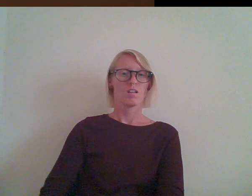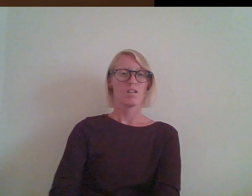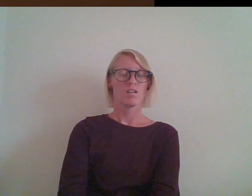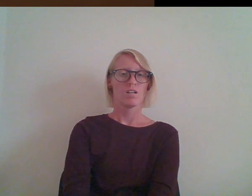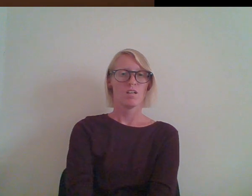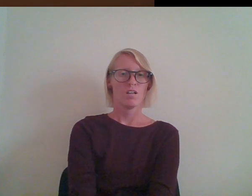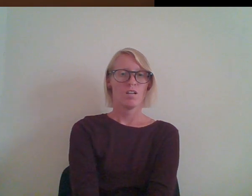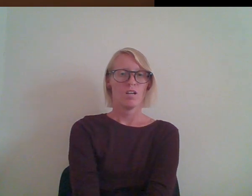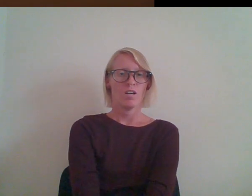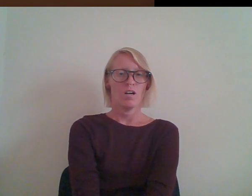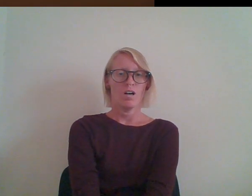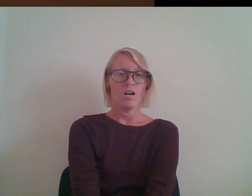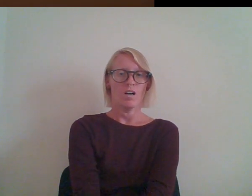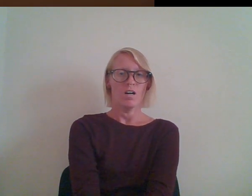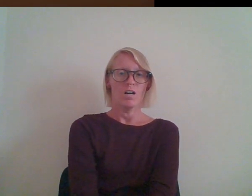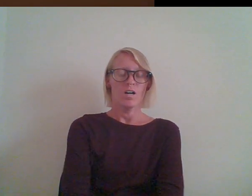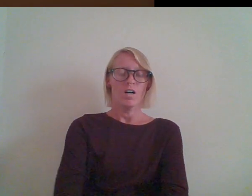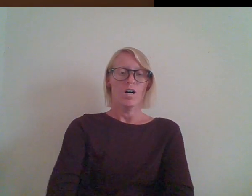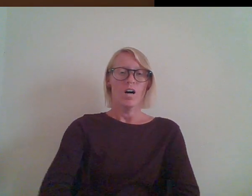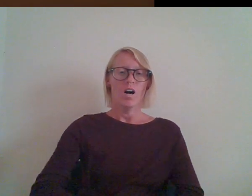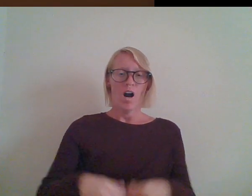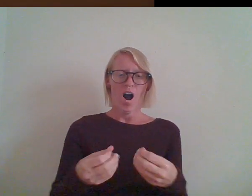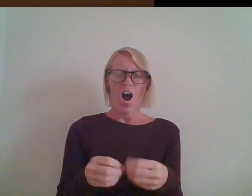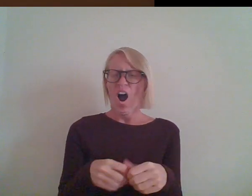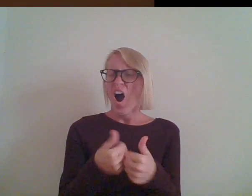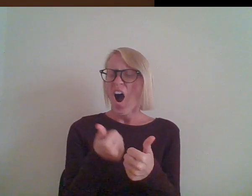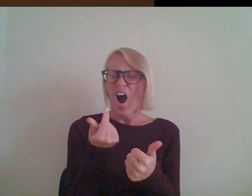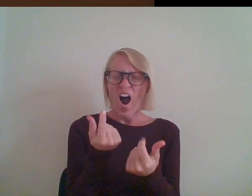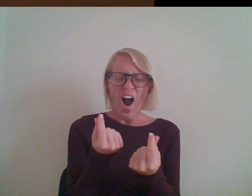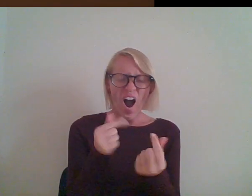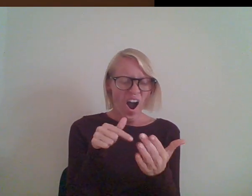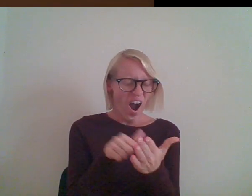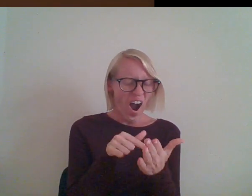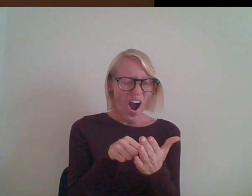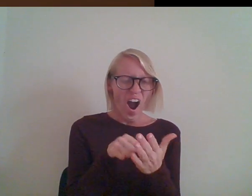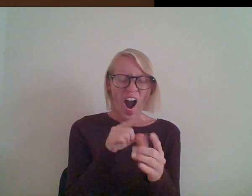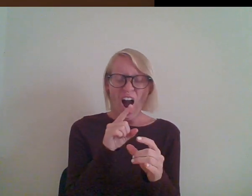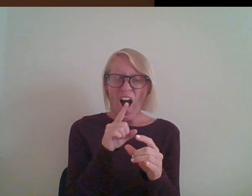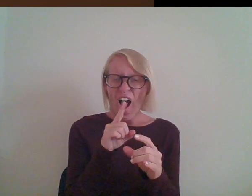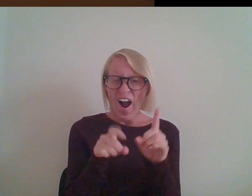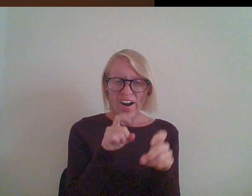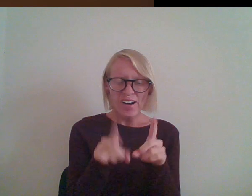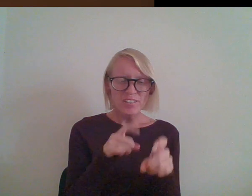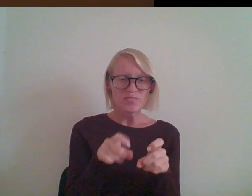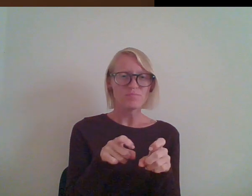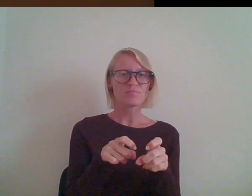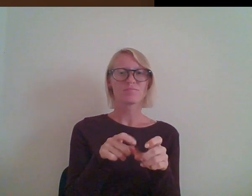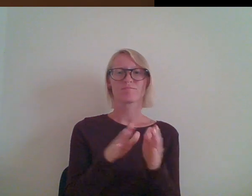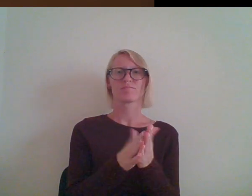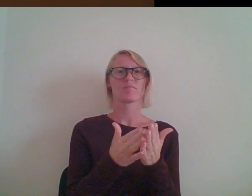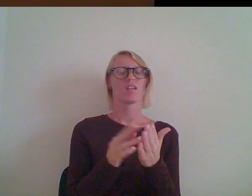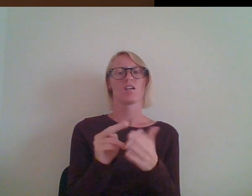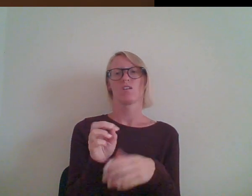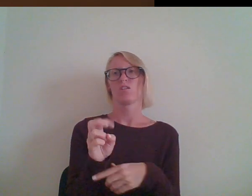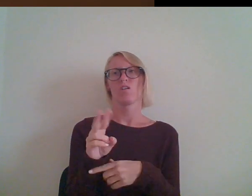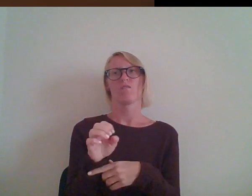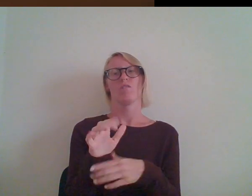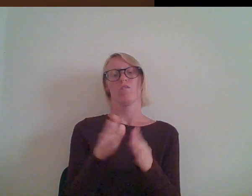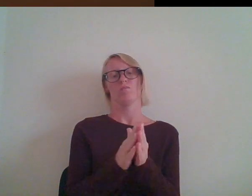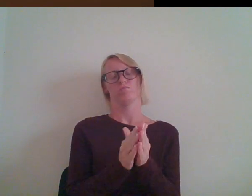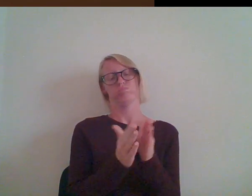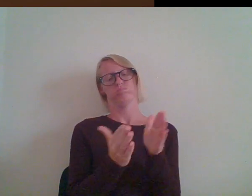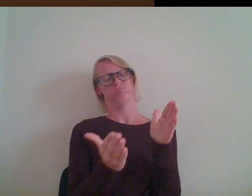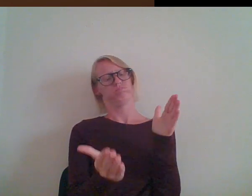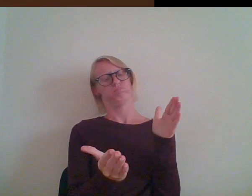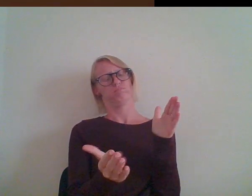survey? These are not novels. In a novel, you wouldn't want to read the last page, would you? Find out who